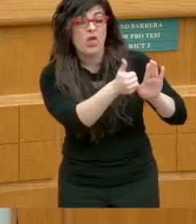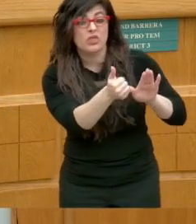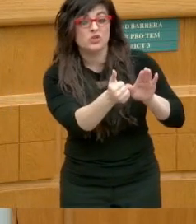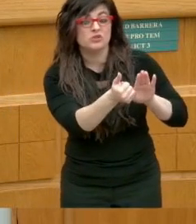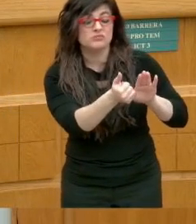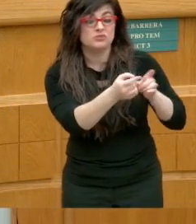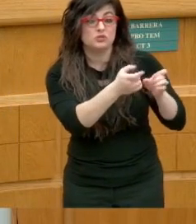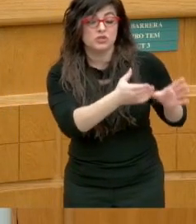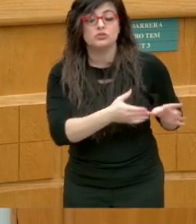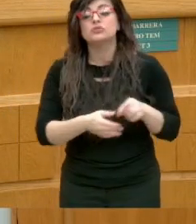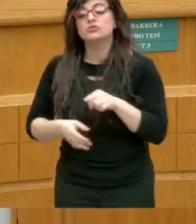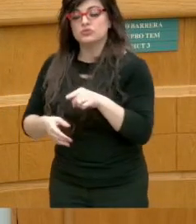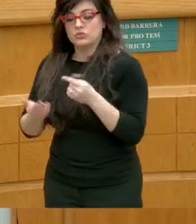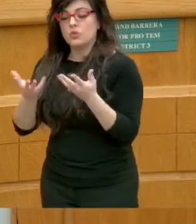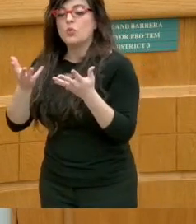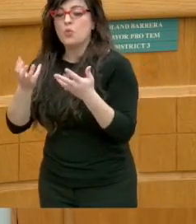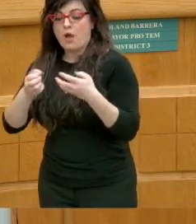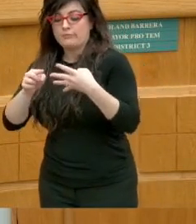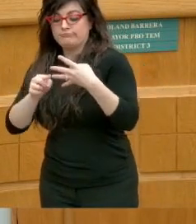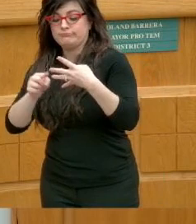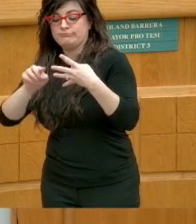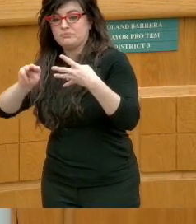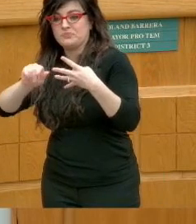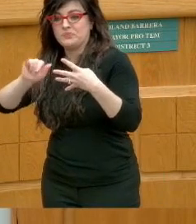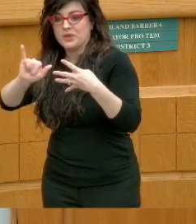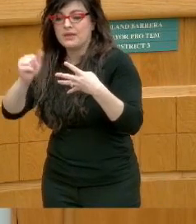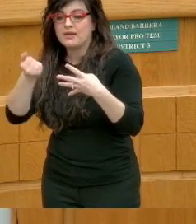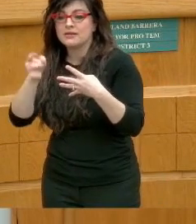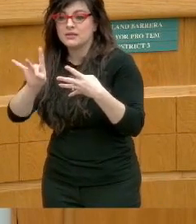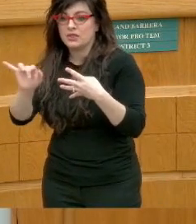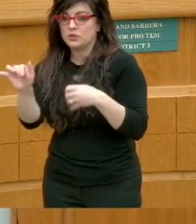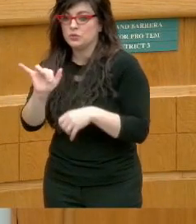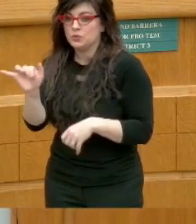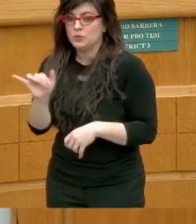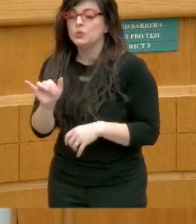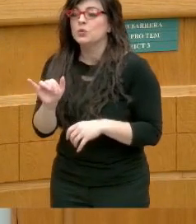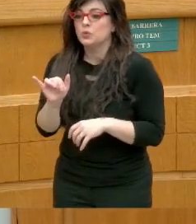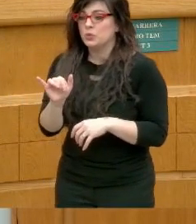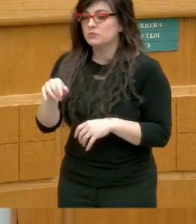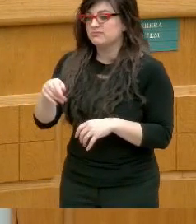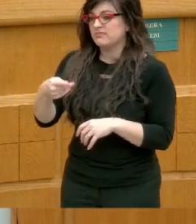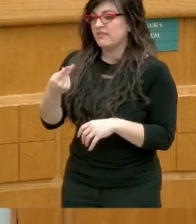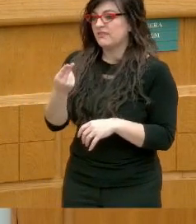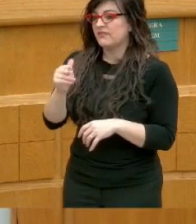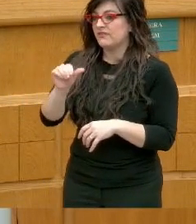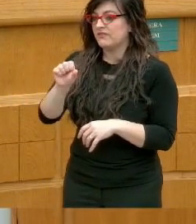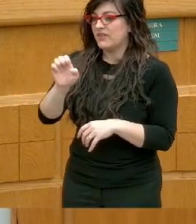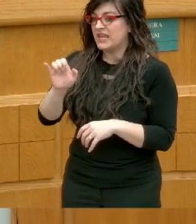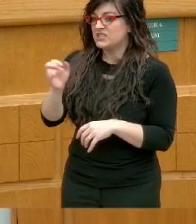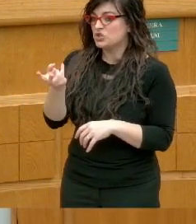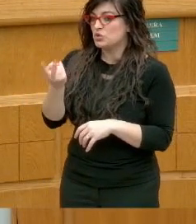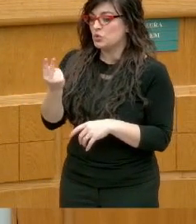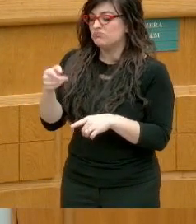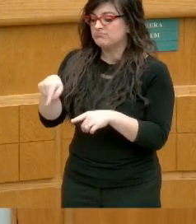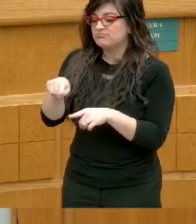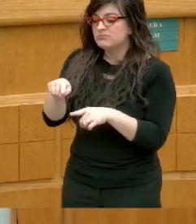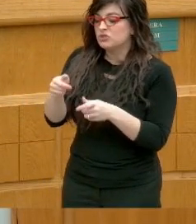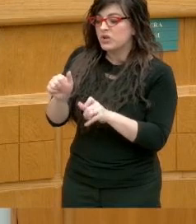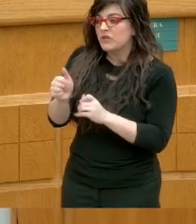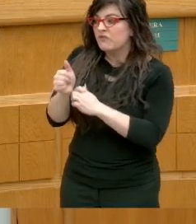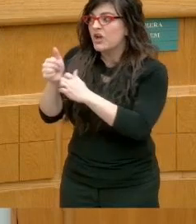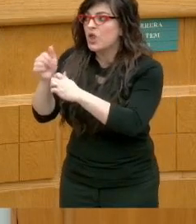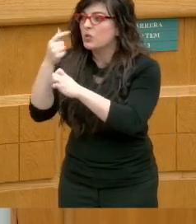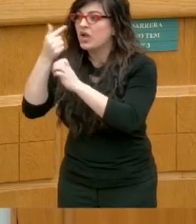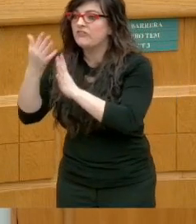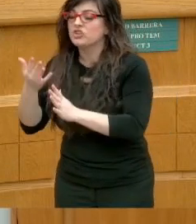2, specifically with some new orders that were provided, or new information provided to him by the governor this morning. When we transition